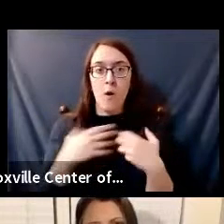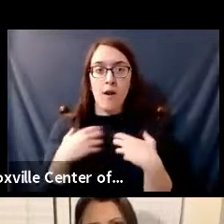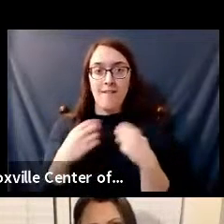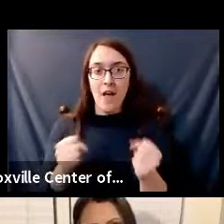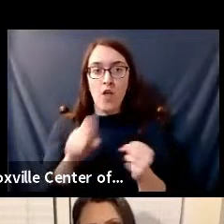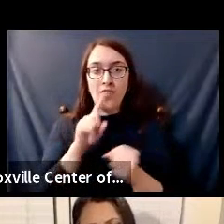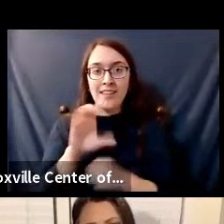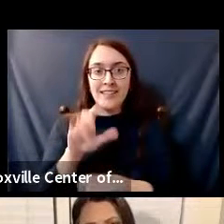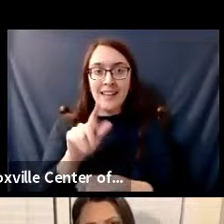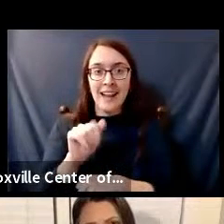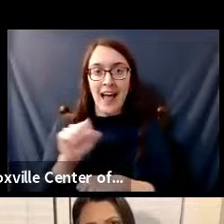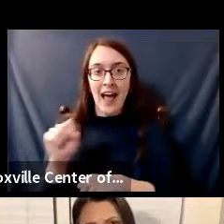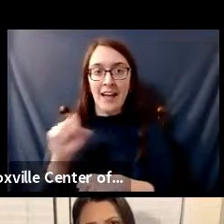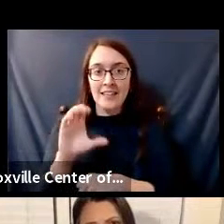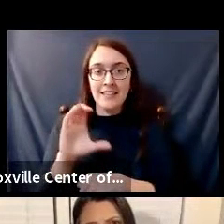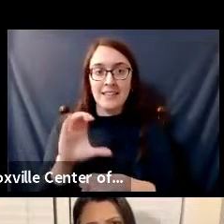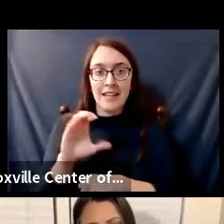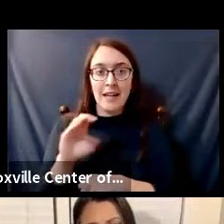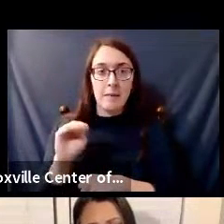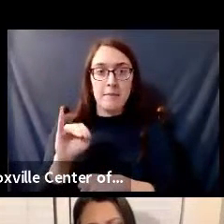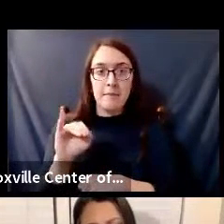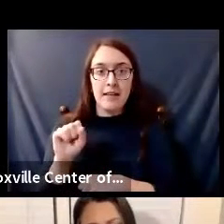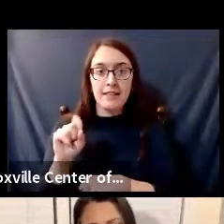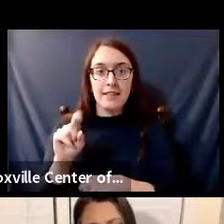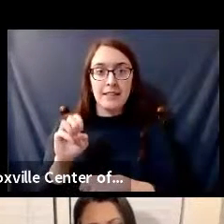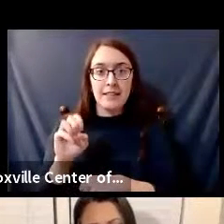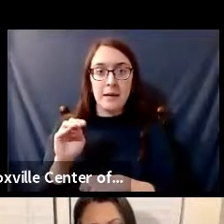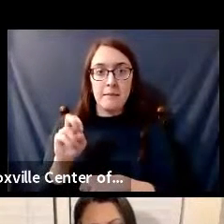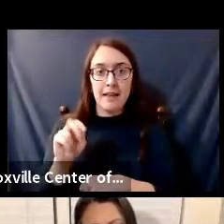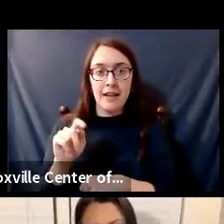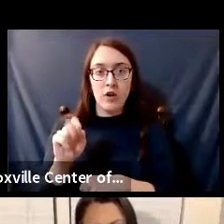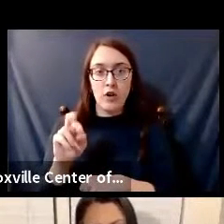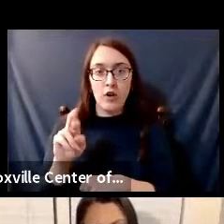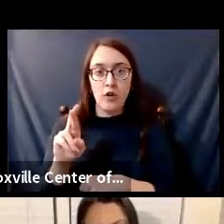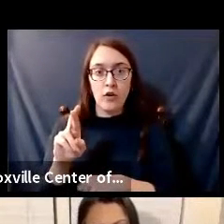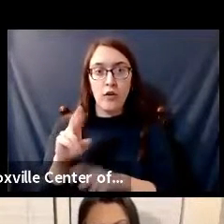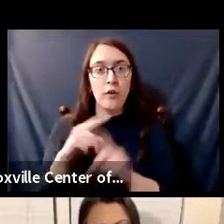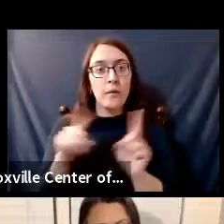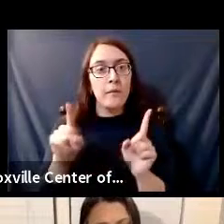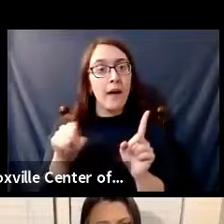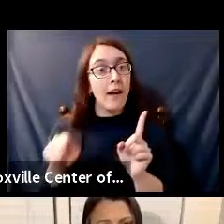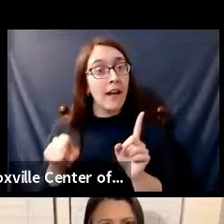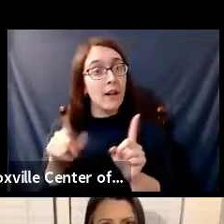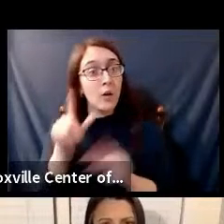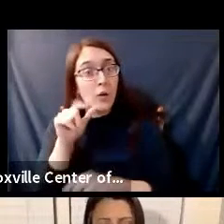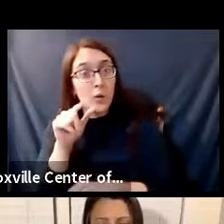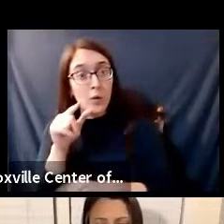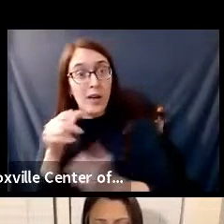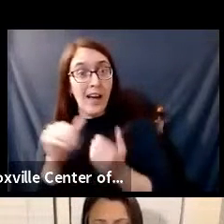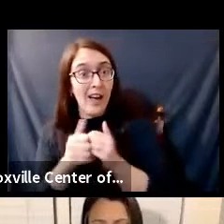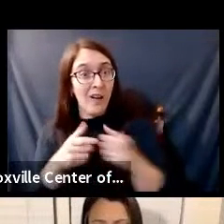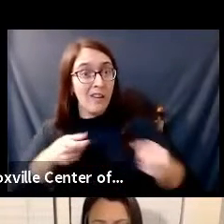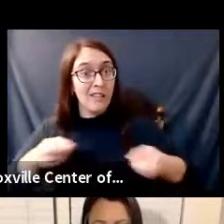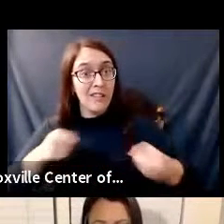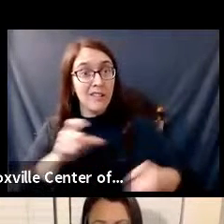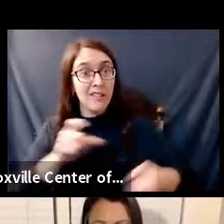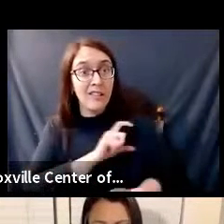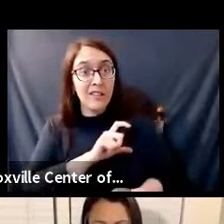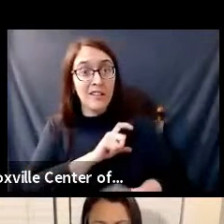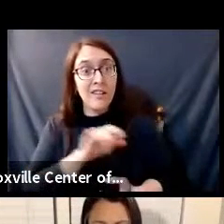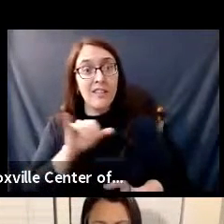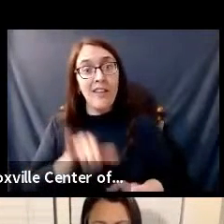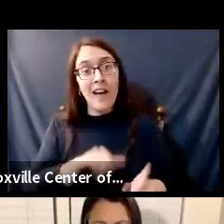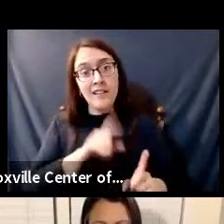misdemeanor, and that's pursuant to the Tennessee Code. Of course, the enforcement piece is beyond the purview of this board. That's